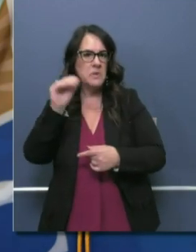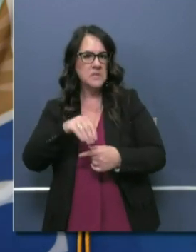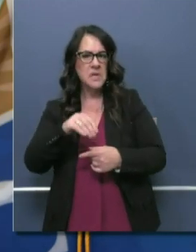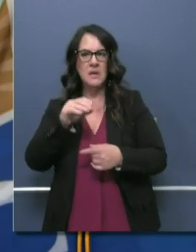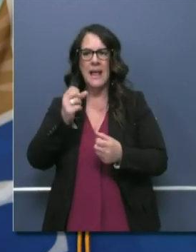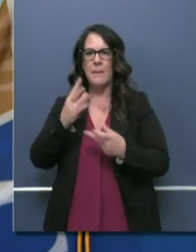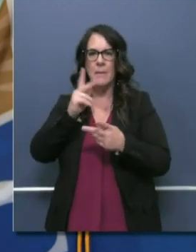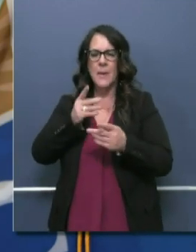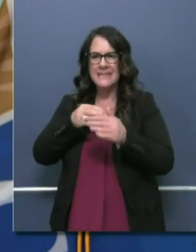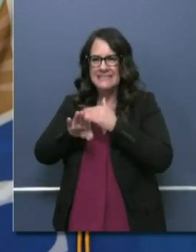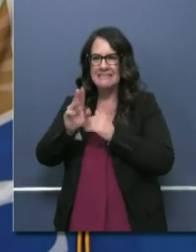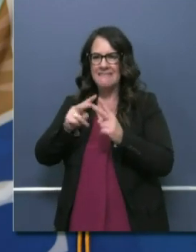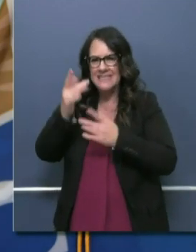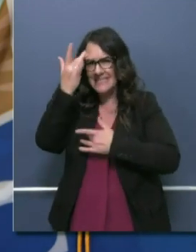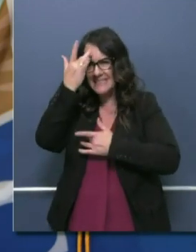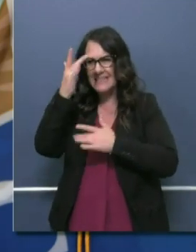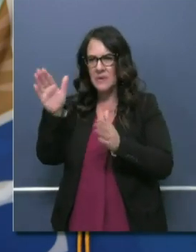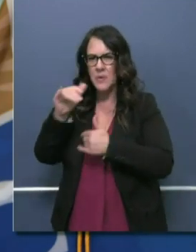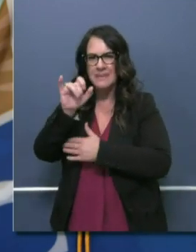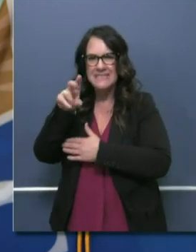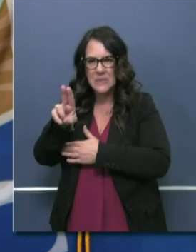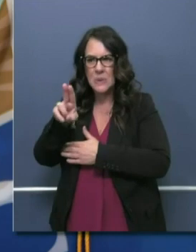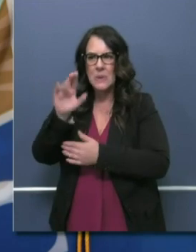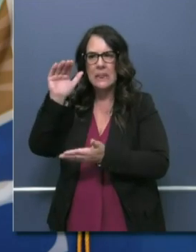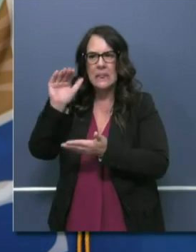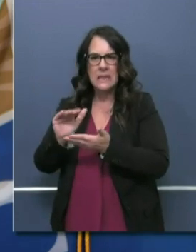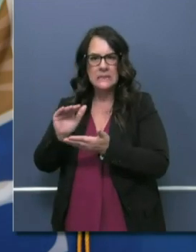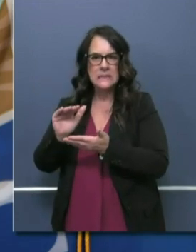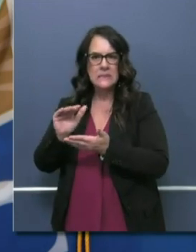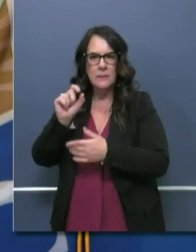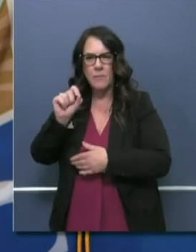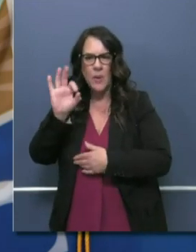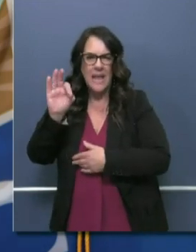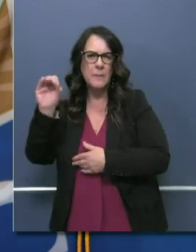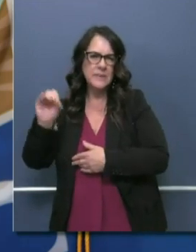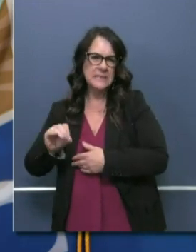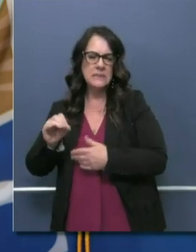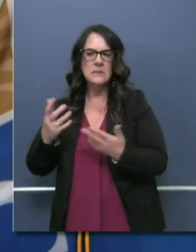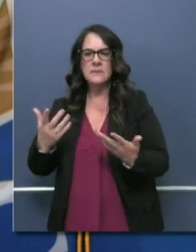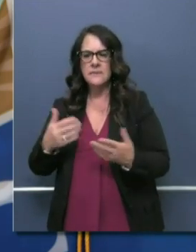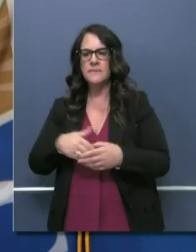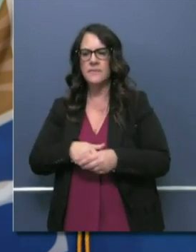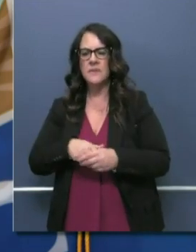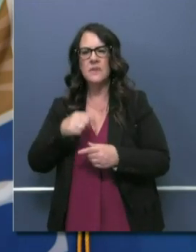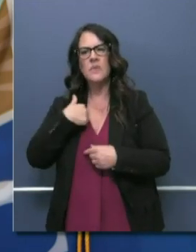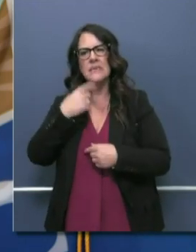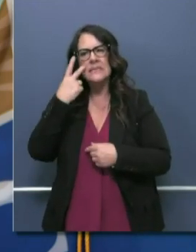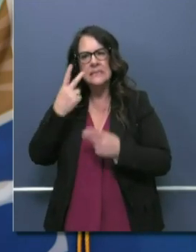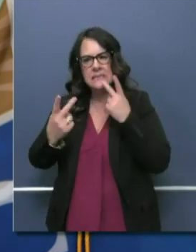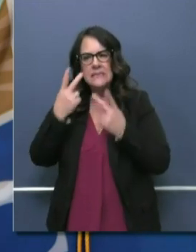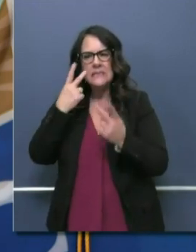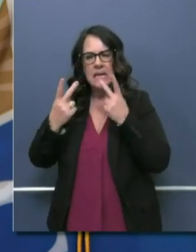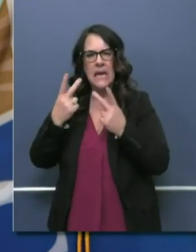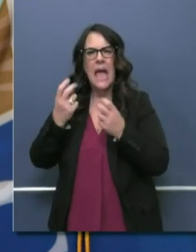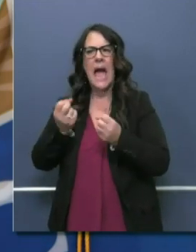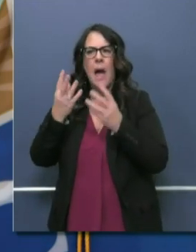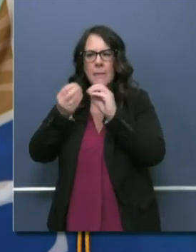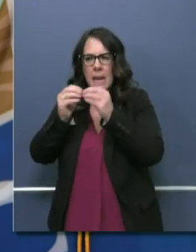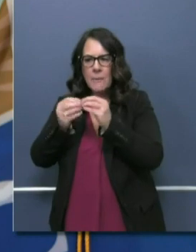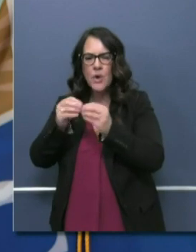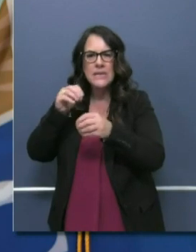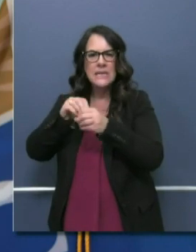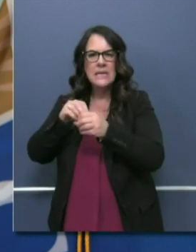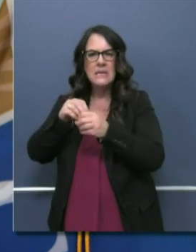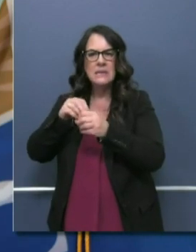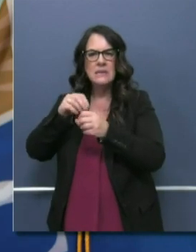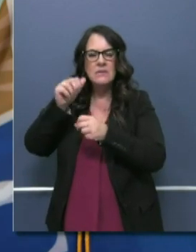patients increase by 0.9%, less than 1%. So we're really starting to see some stabilization in the hospitalization, in the